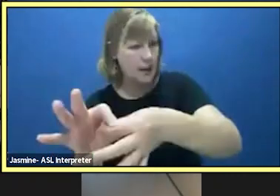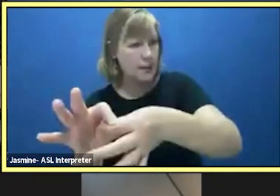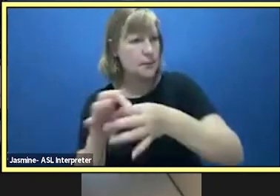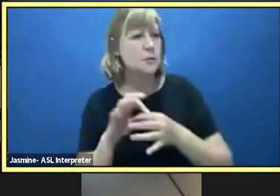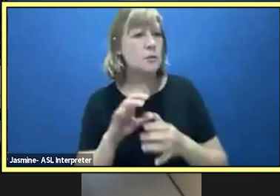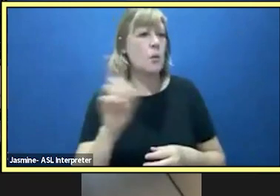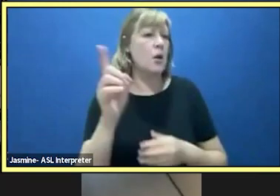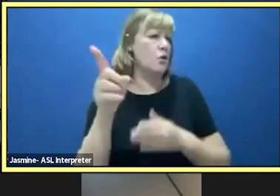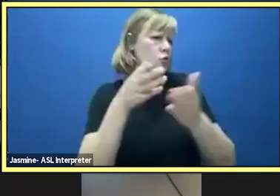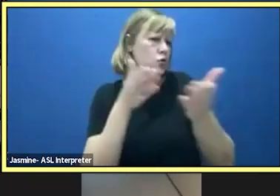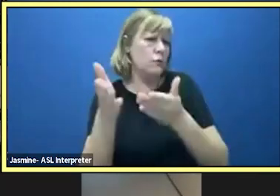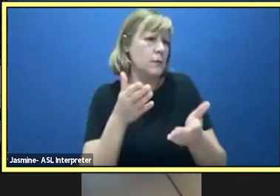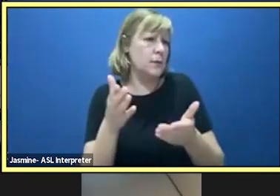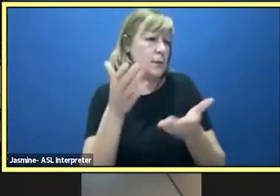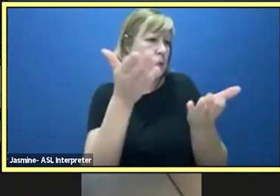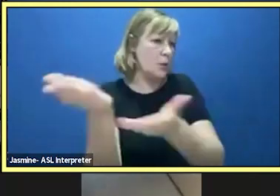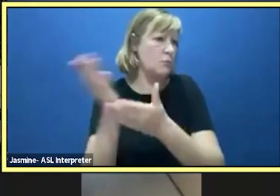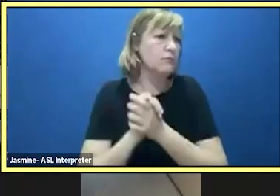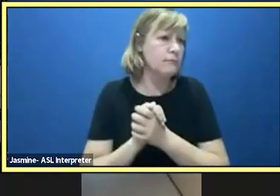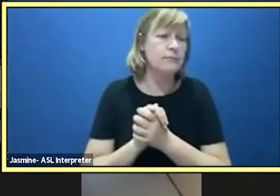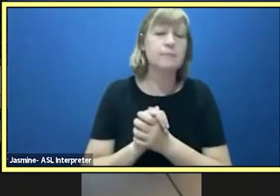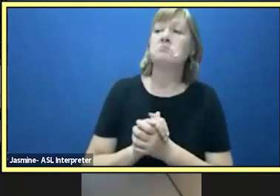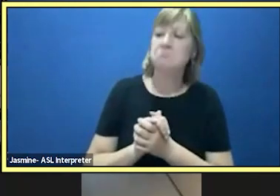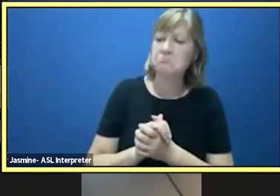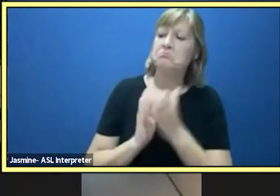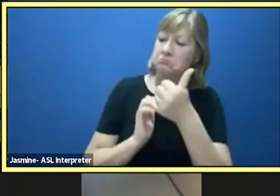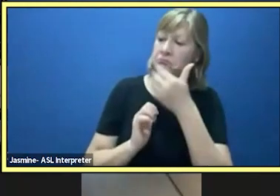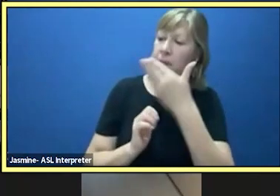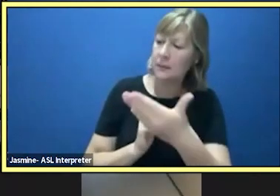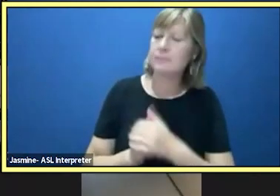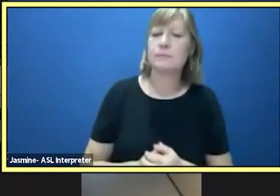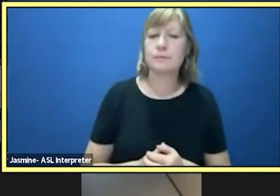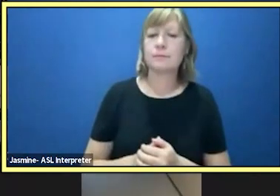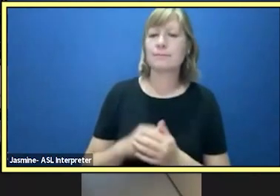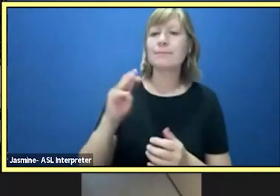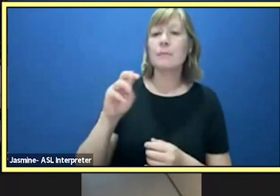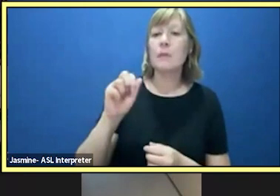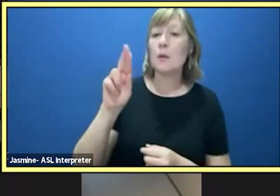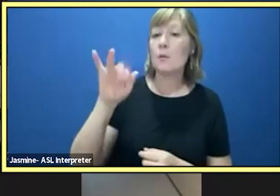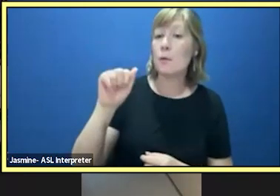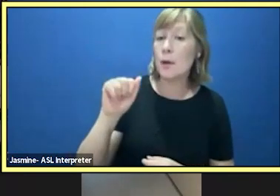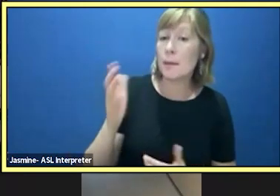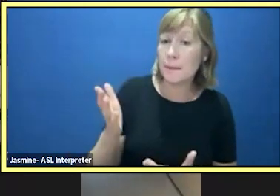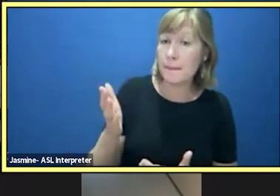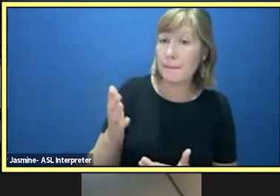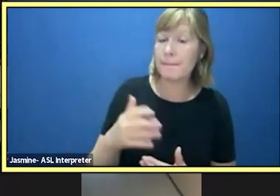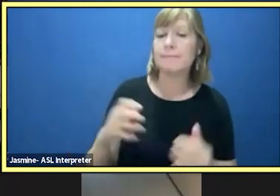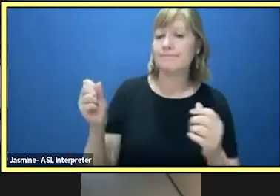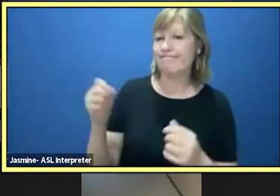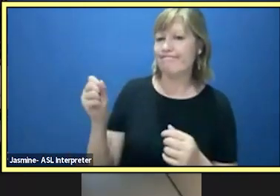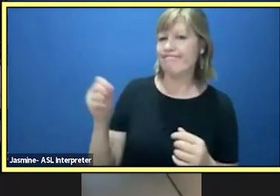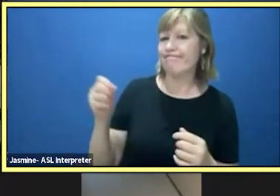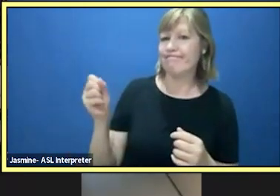All right, Maria, are you still here? I am, thank you. So just so that I'm understanding this and processing